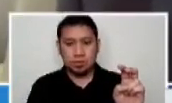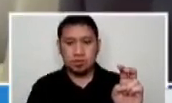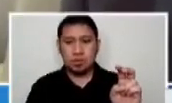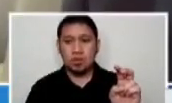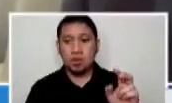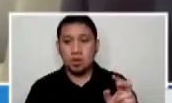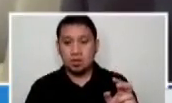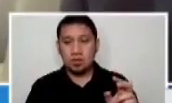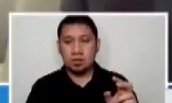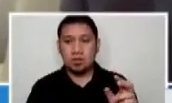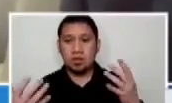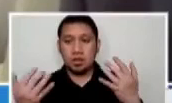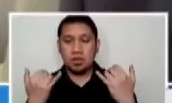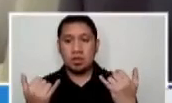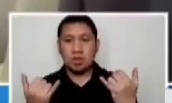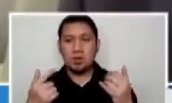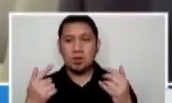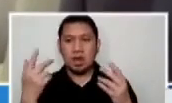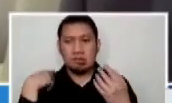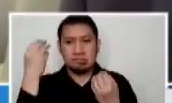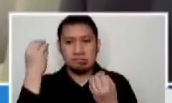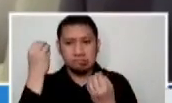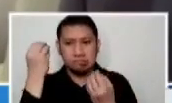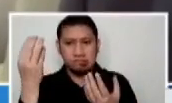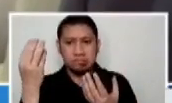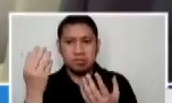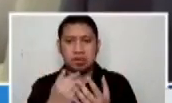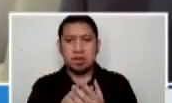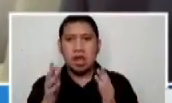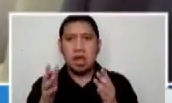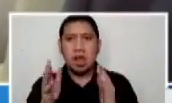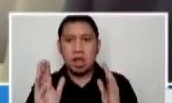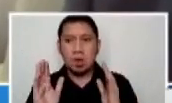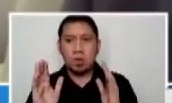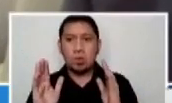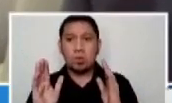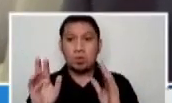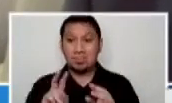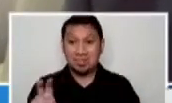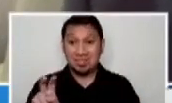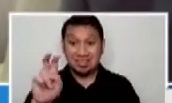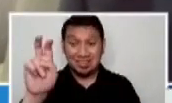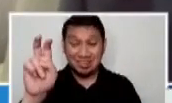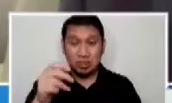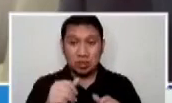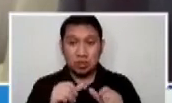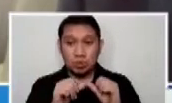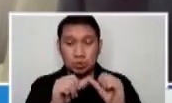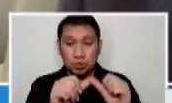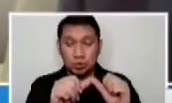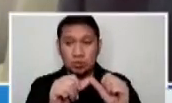mga youngsters will not be allowed to go to the Hajj. That is one option, and of course, the second option